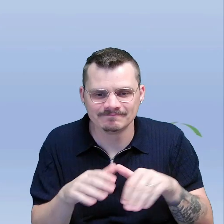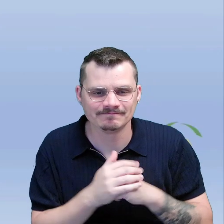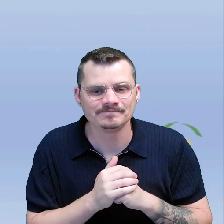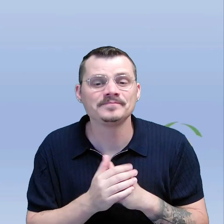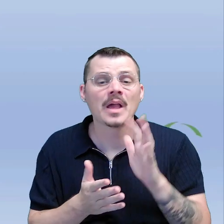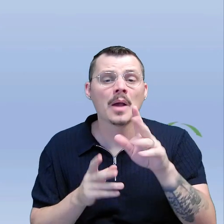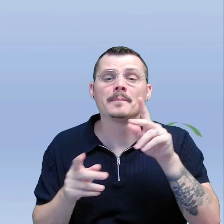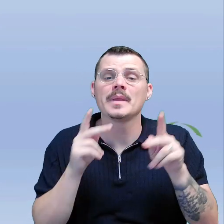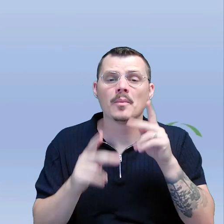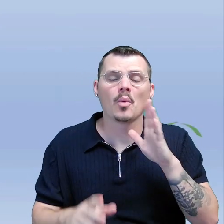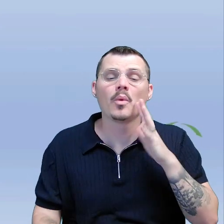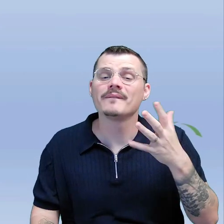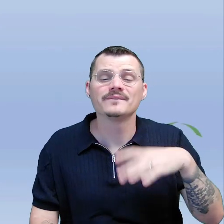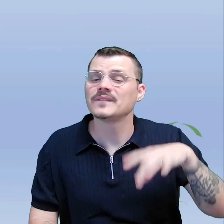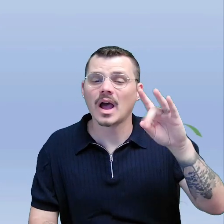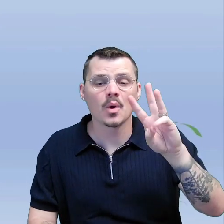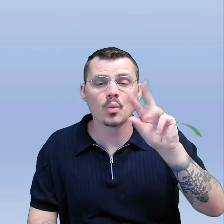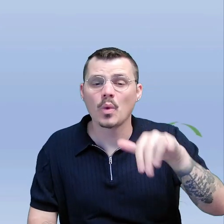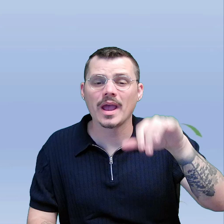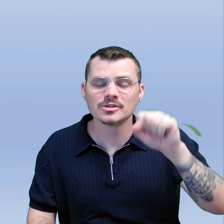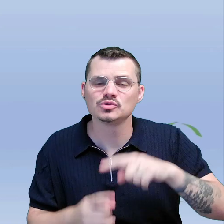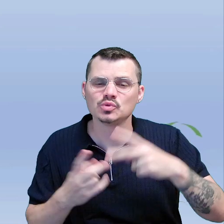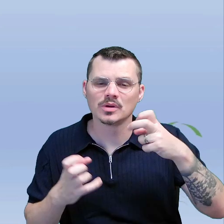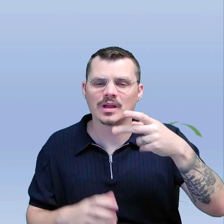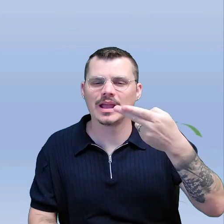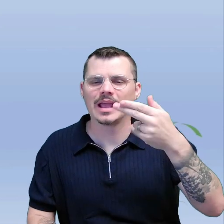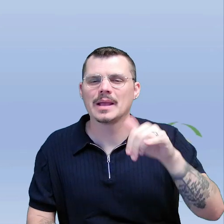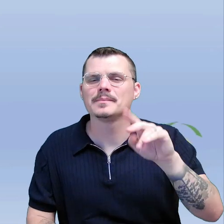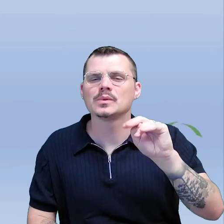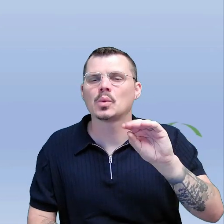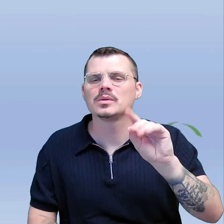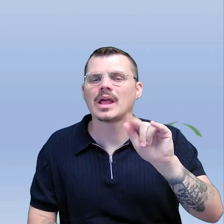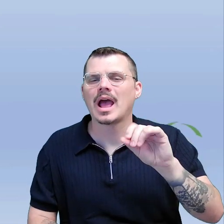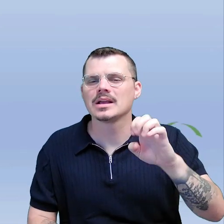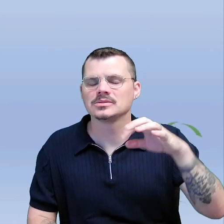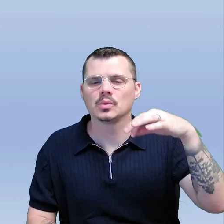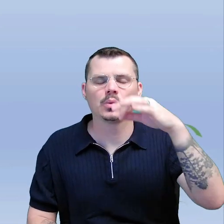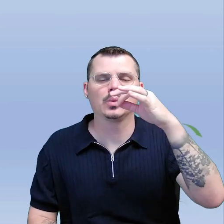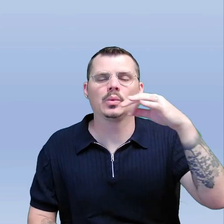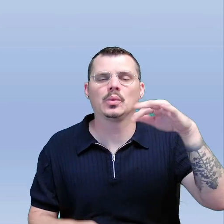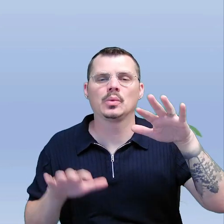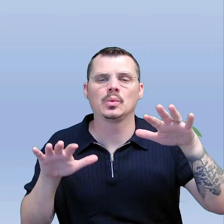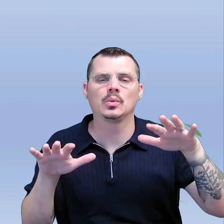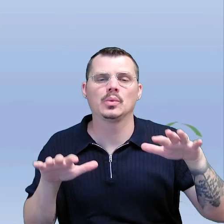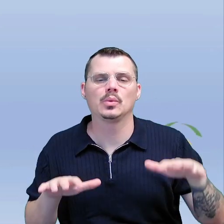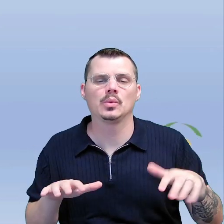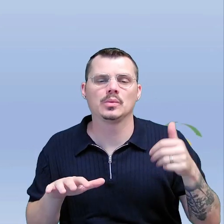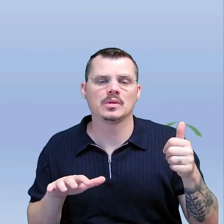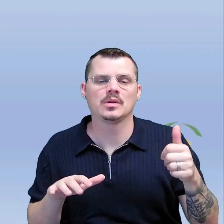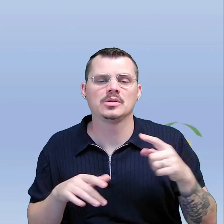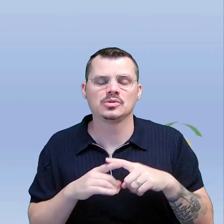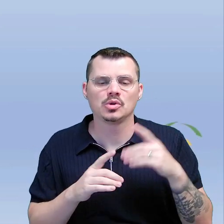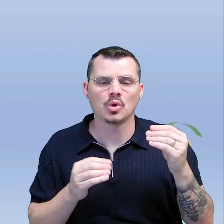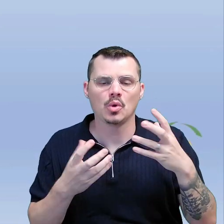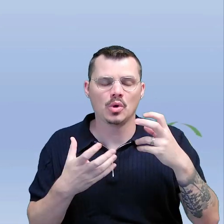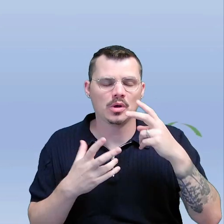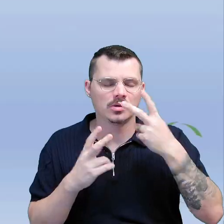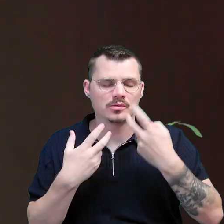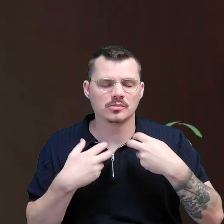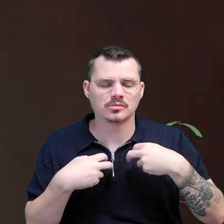And people will find ways to hypnotize themselves. It's a kind of a meditation that helps them go in, go